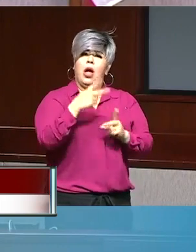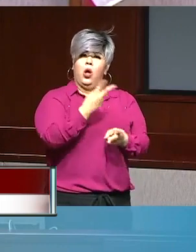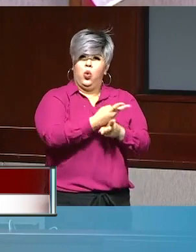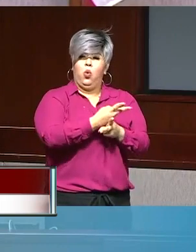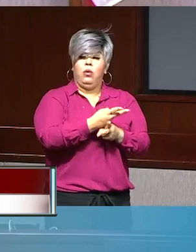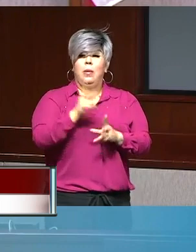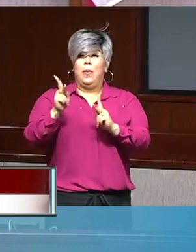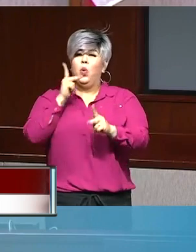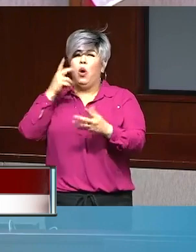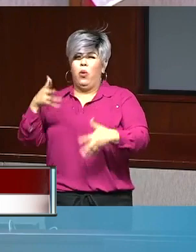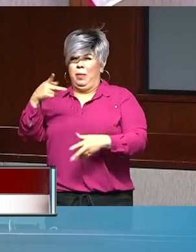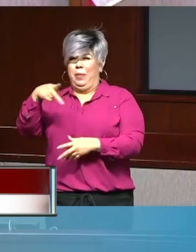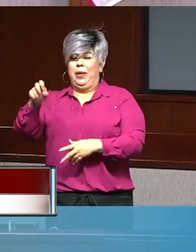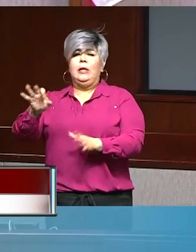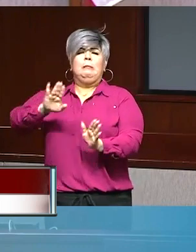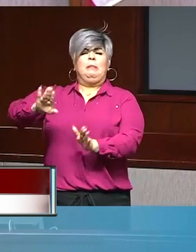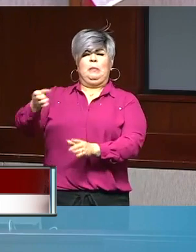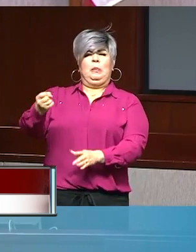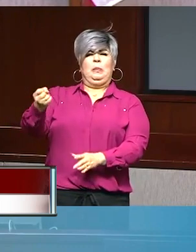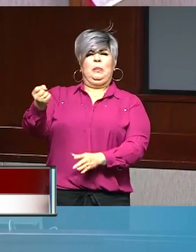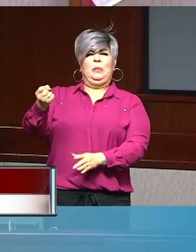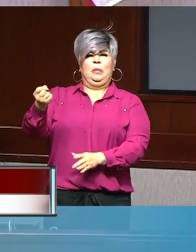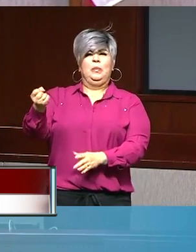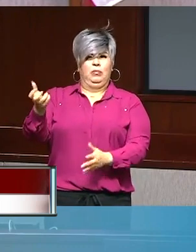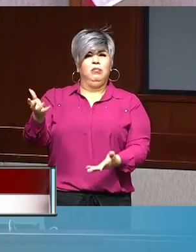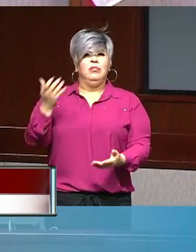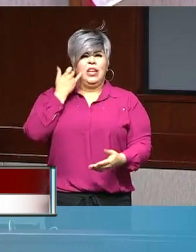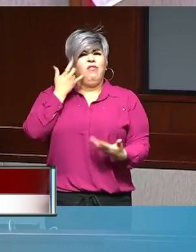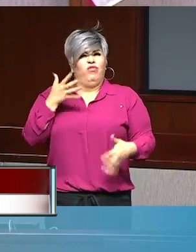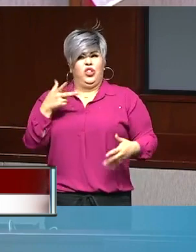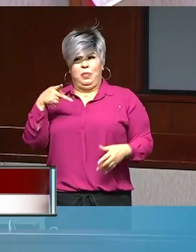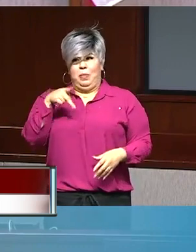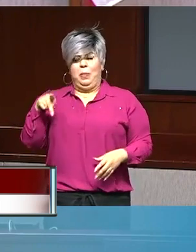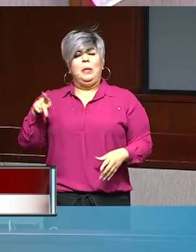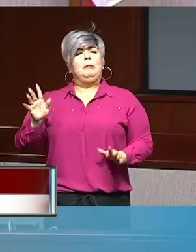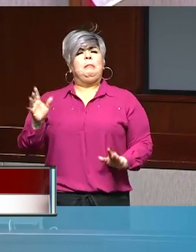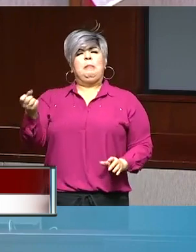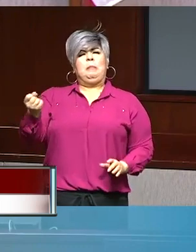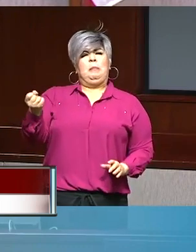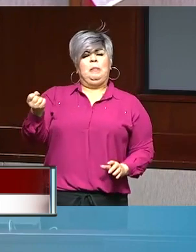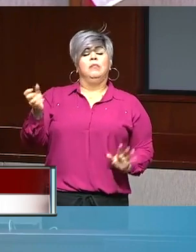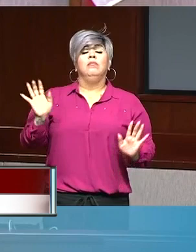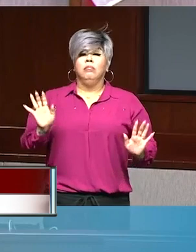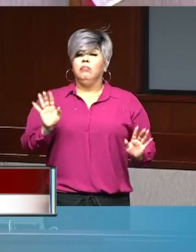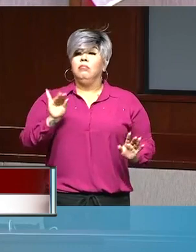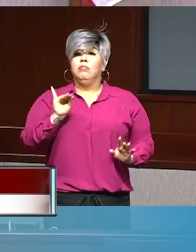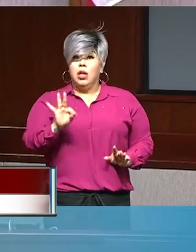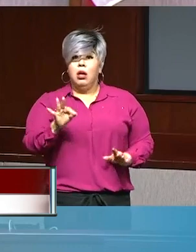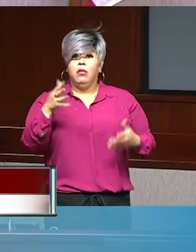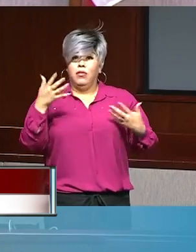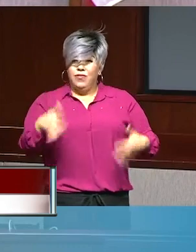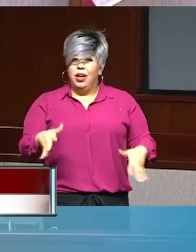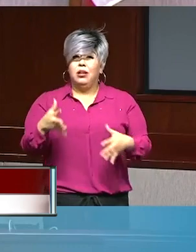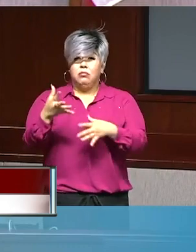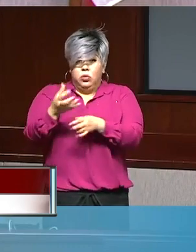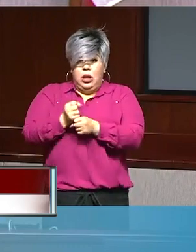businesses today that have received a PPP loan. If you have received